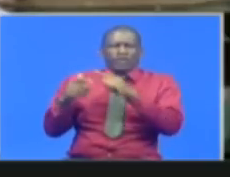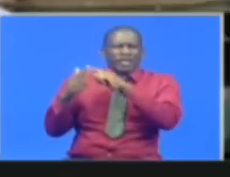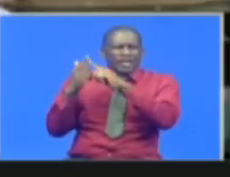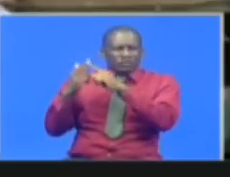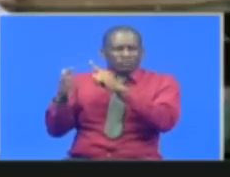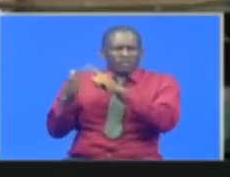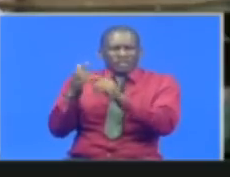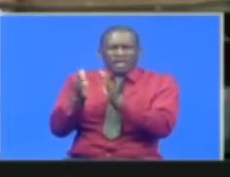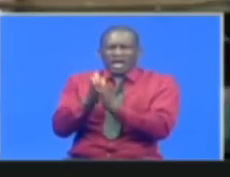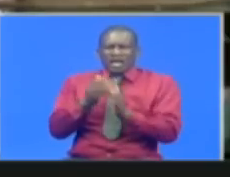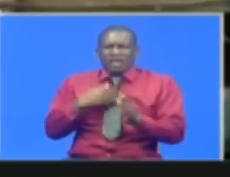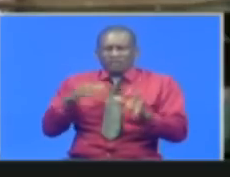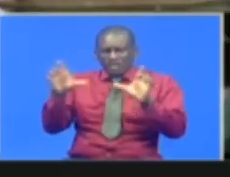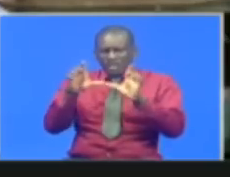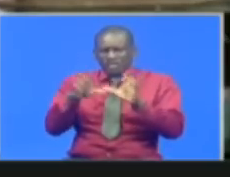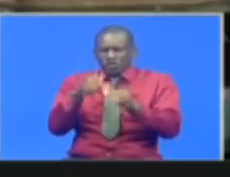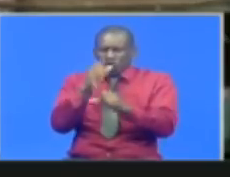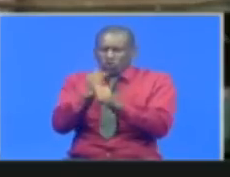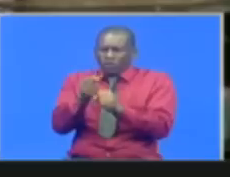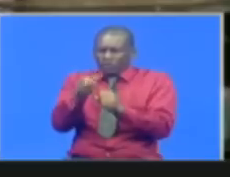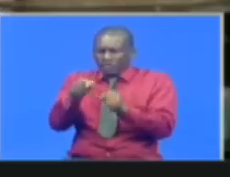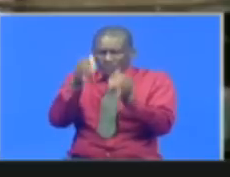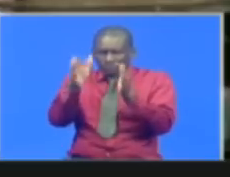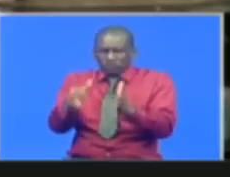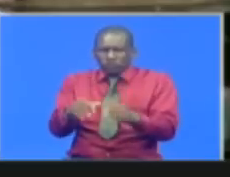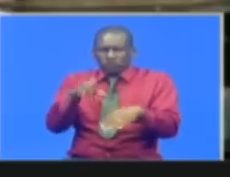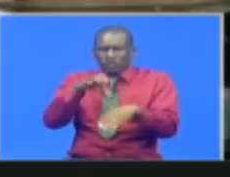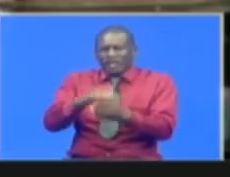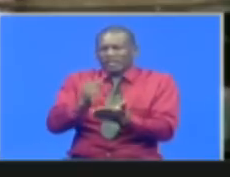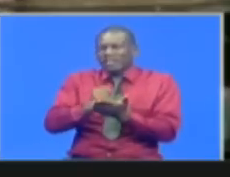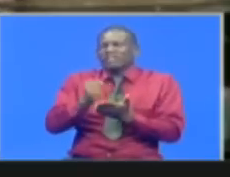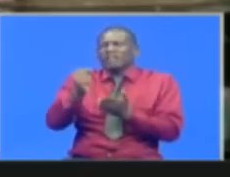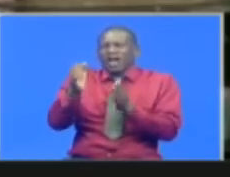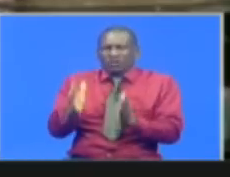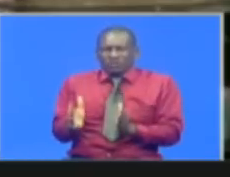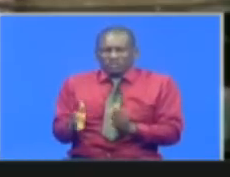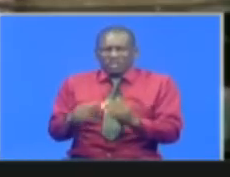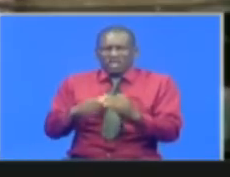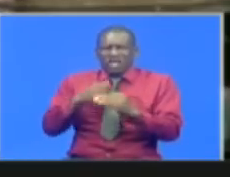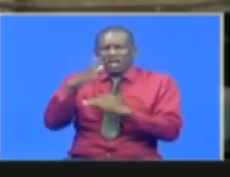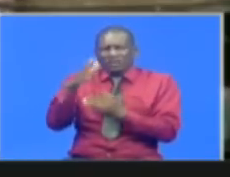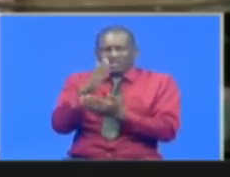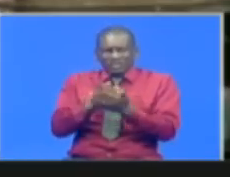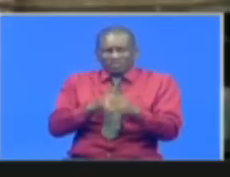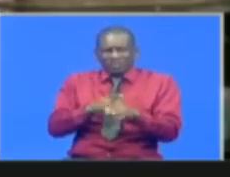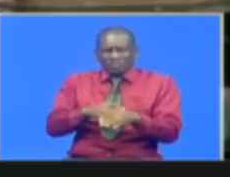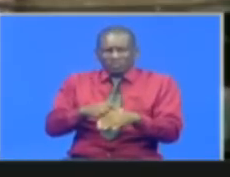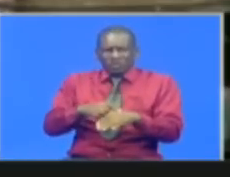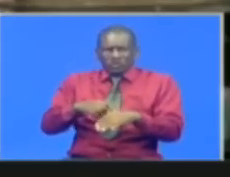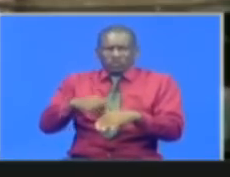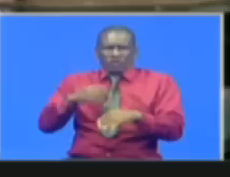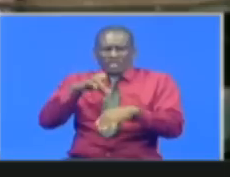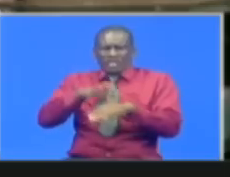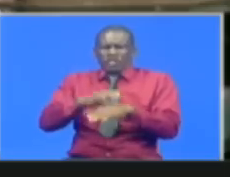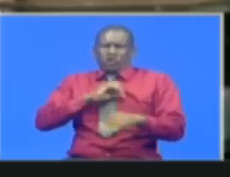license. Lean on that person to help you get the referrals. At a later time, you acquire your own license,